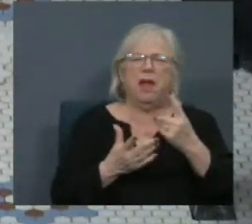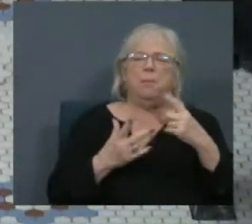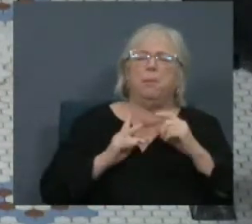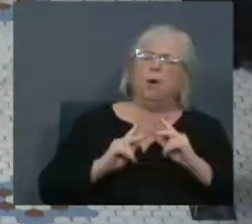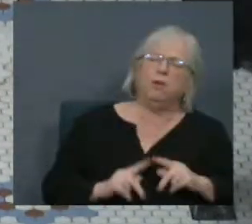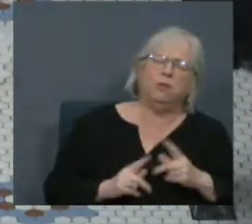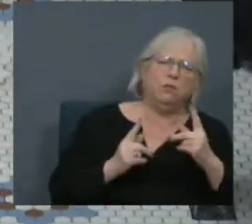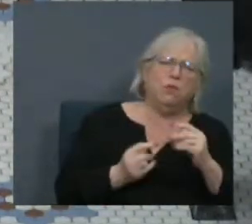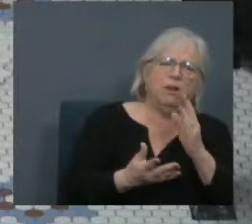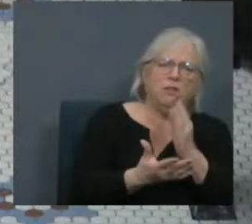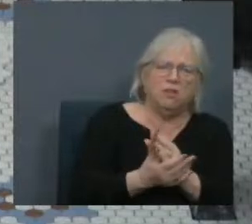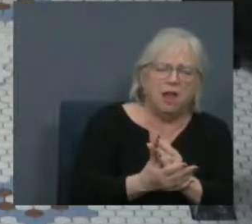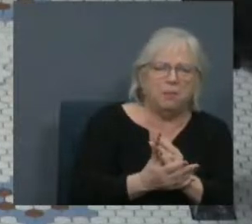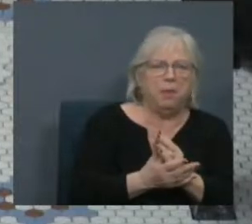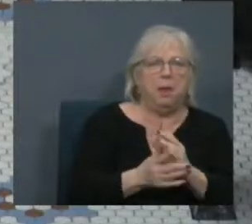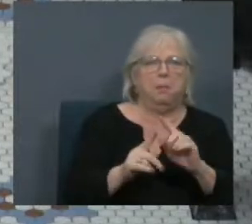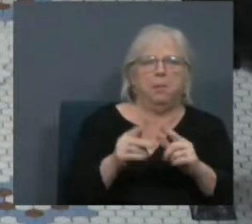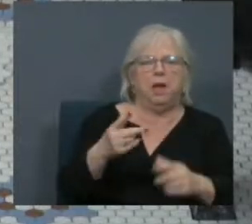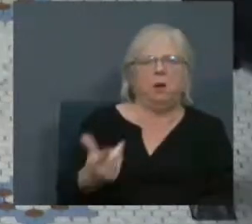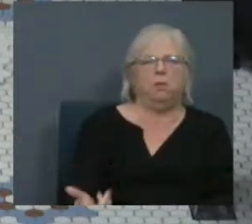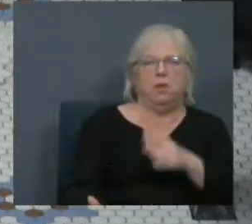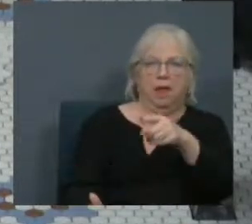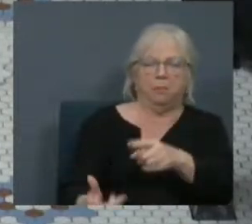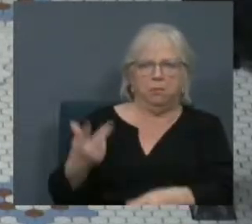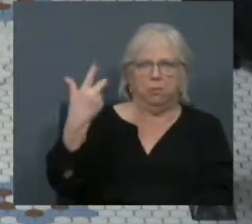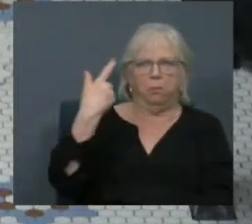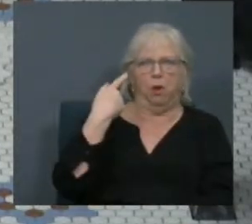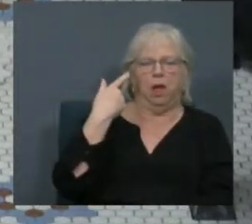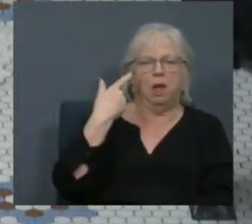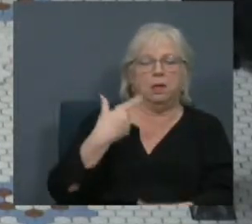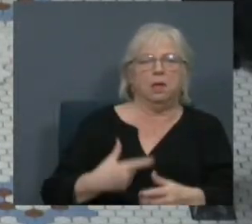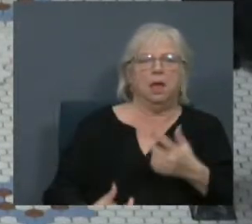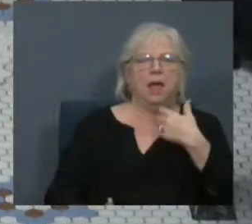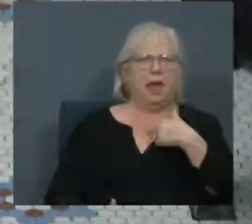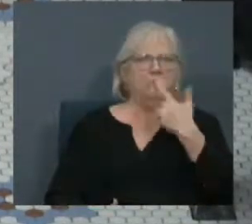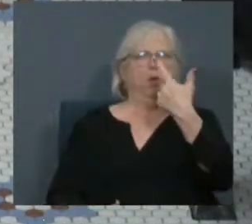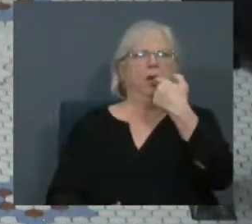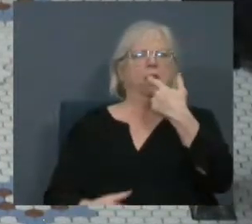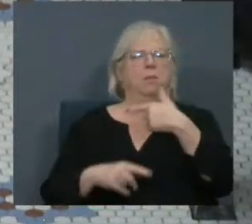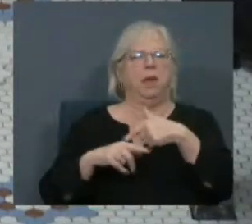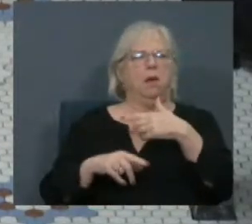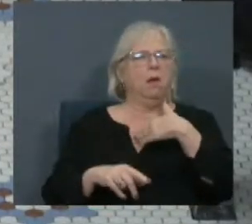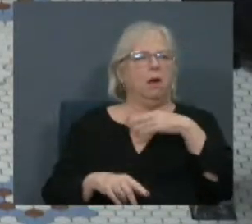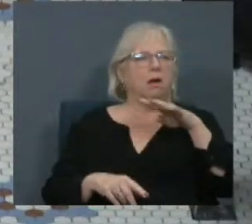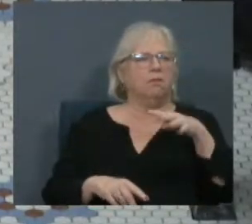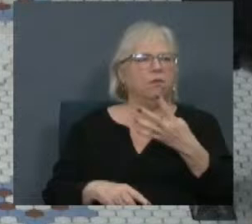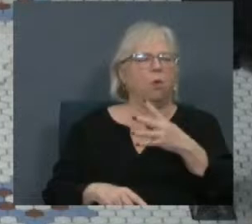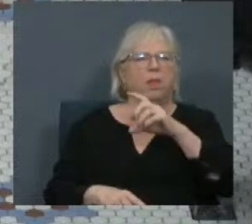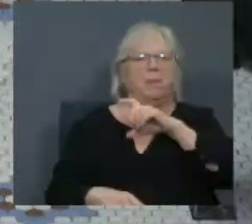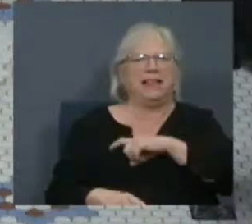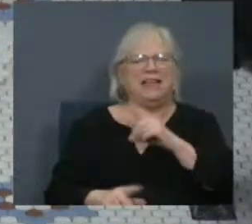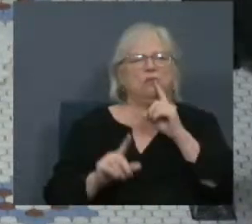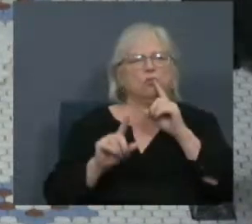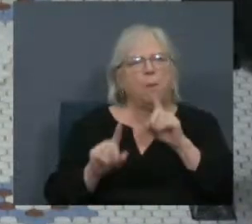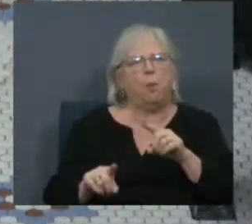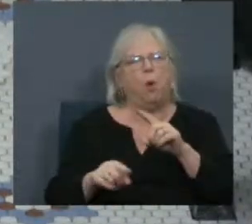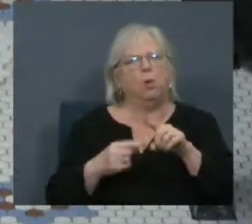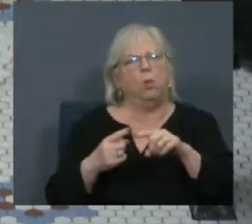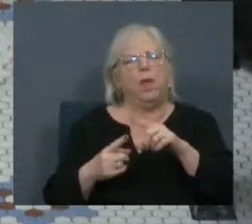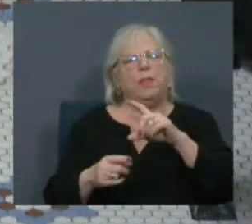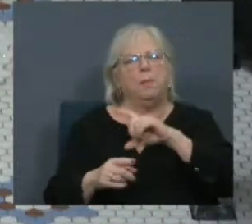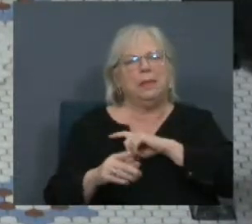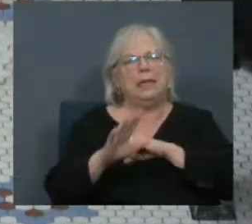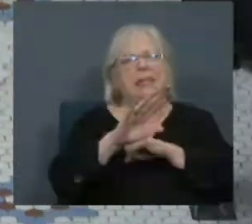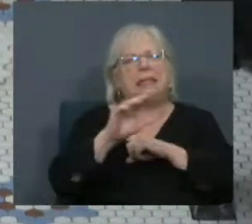I had him point guns at my head. I even had him point a gun at me on our 4th police report. When the police left